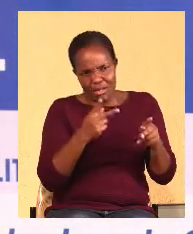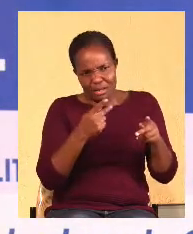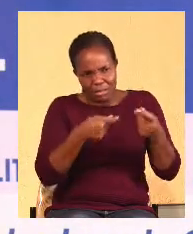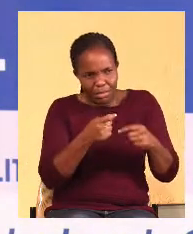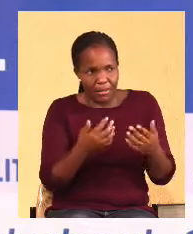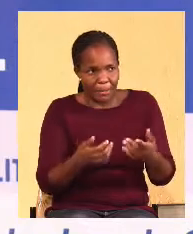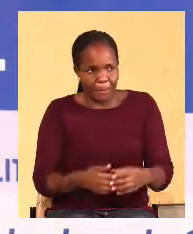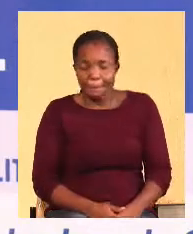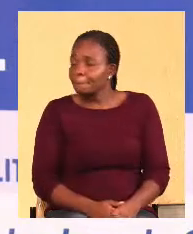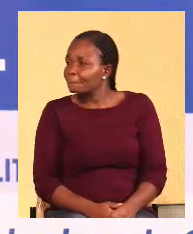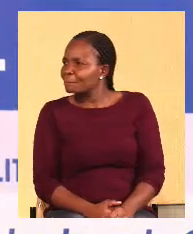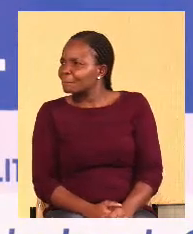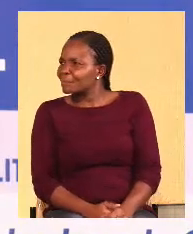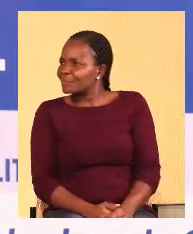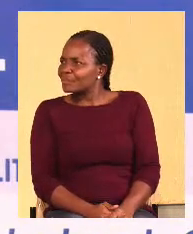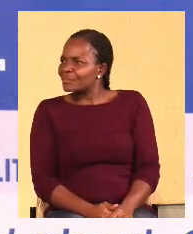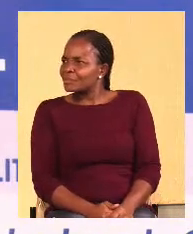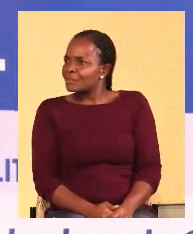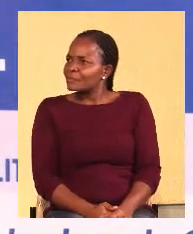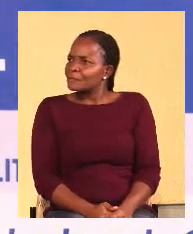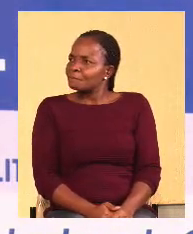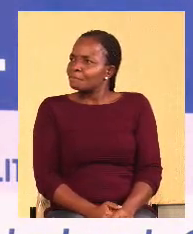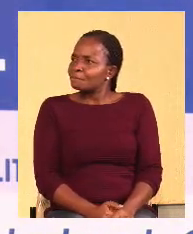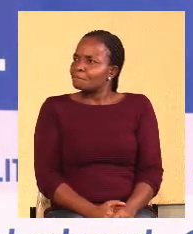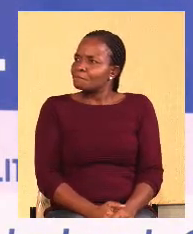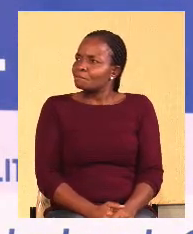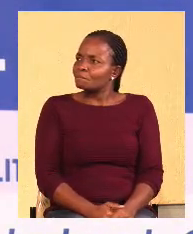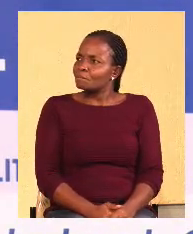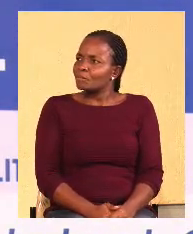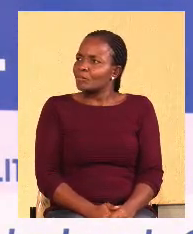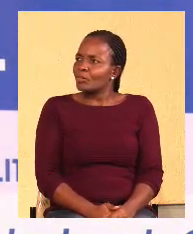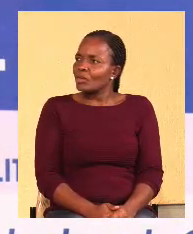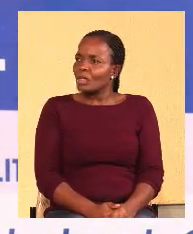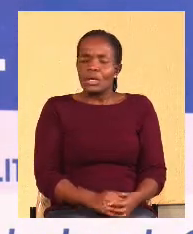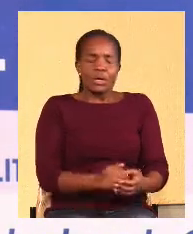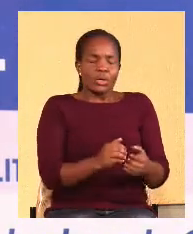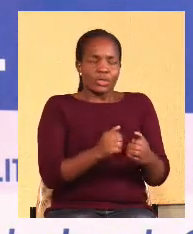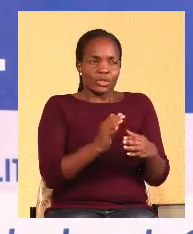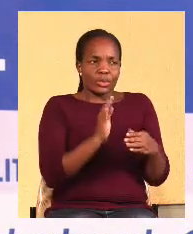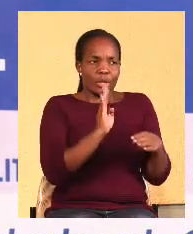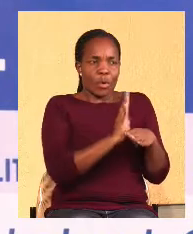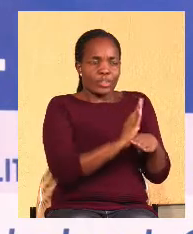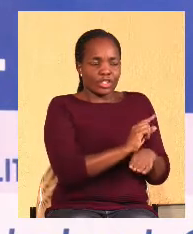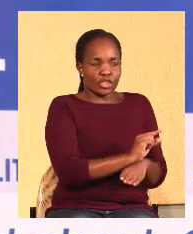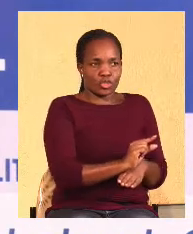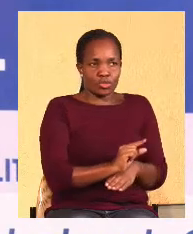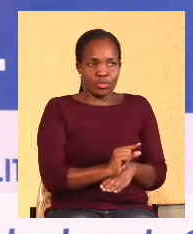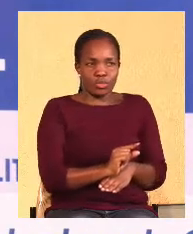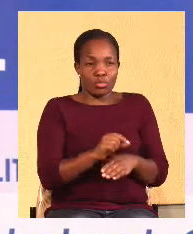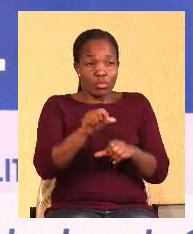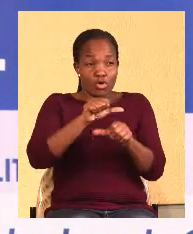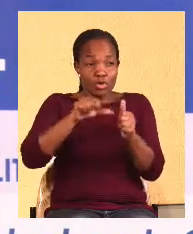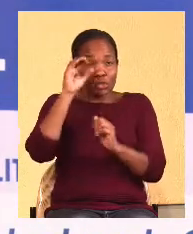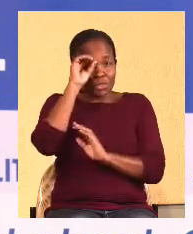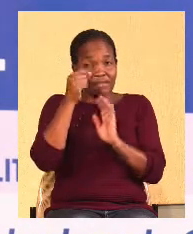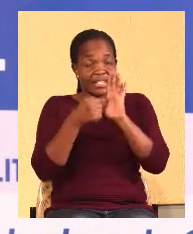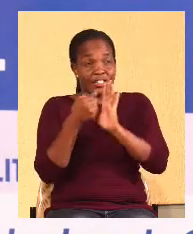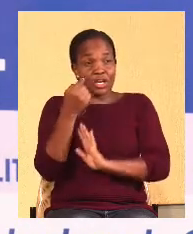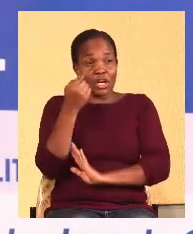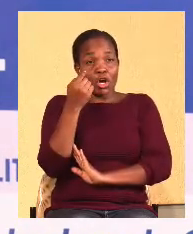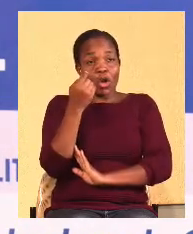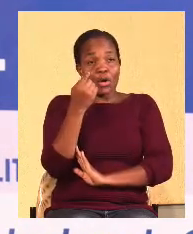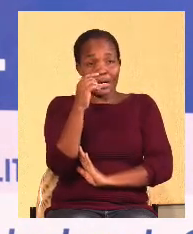those self-starters, specifically looking at the informal traders. I know on social media I saw a picture of a gentleman from